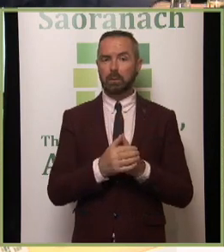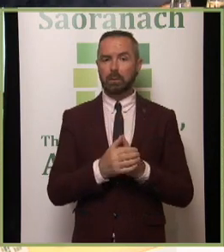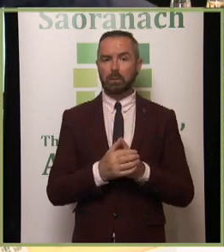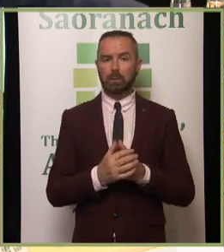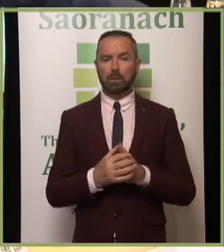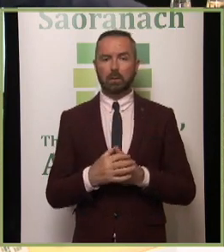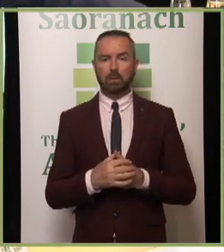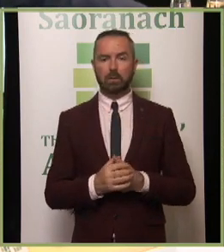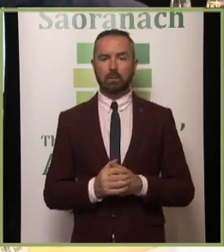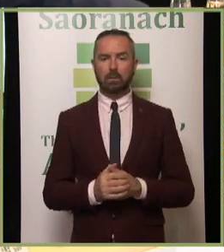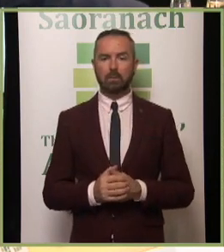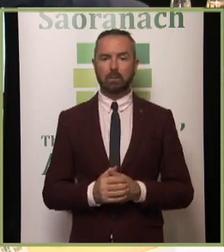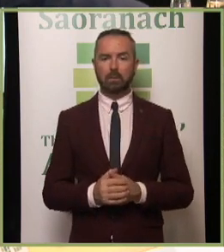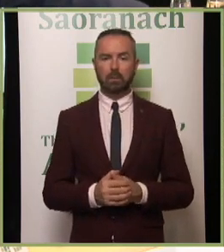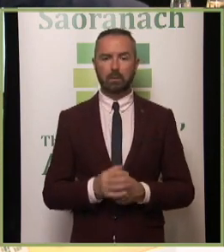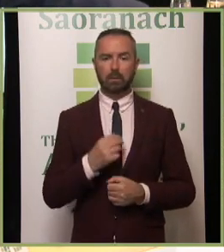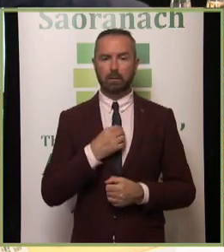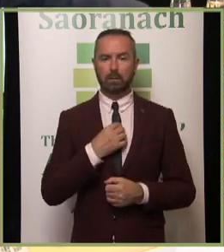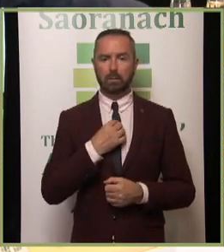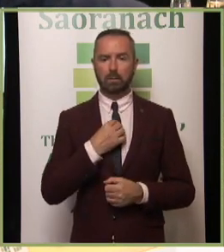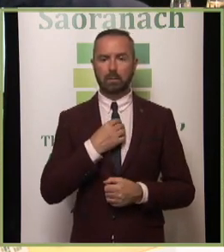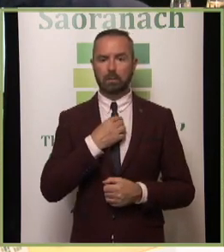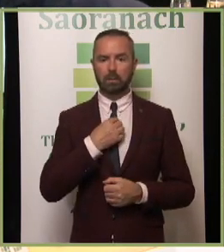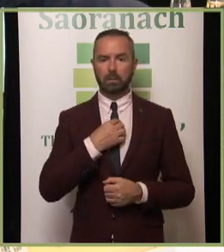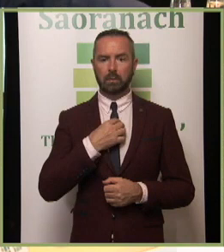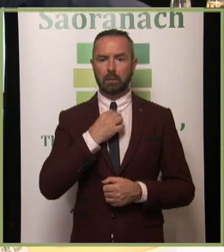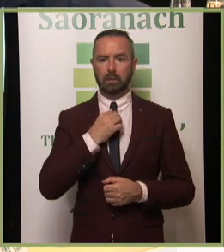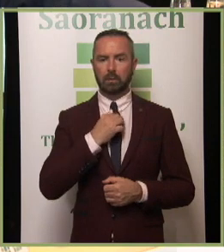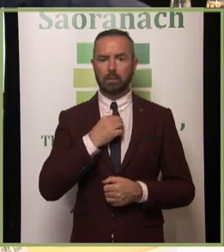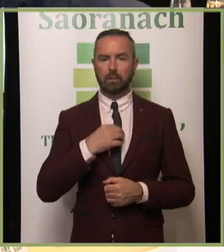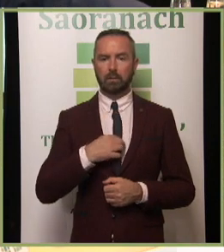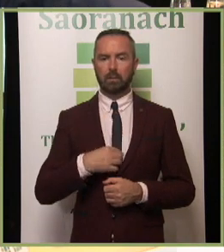again. Yeah, so I think if you're a contractor, I think that says enough.